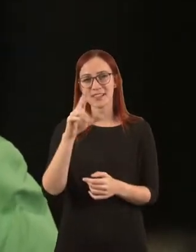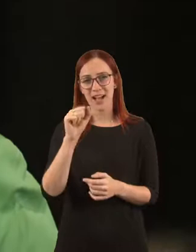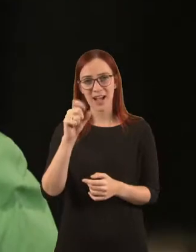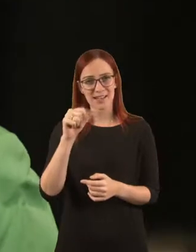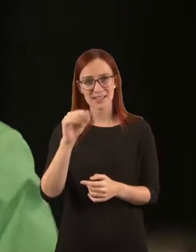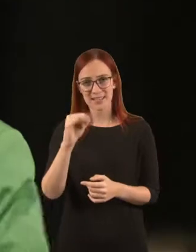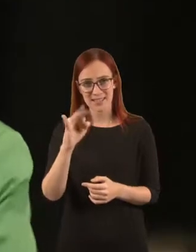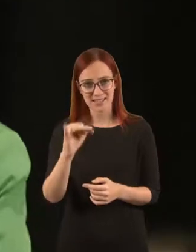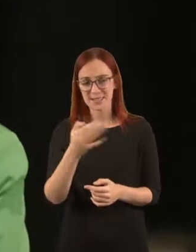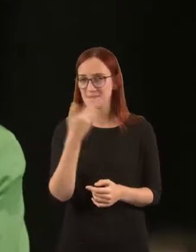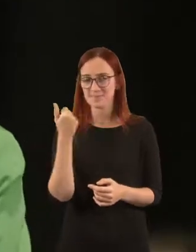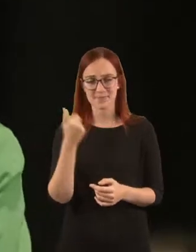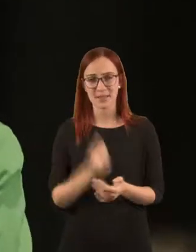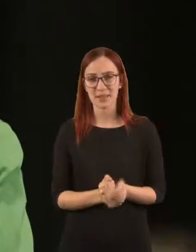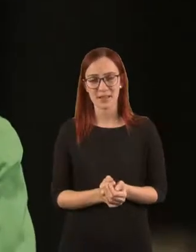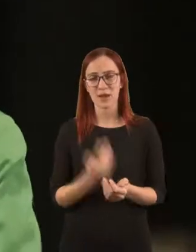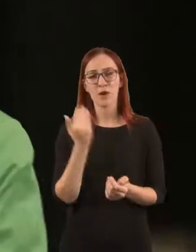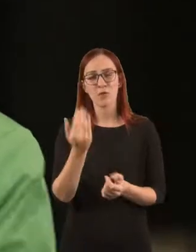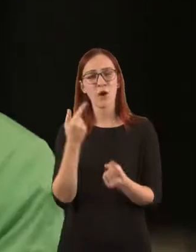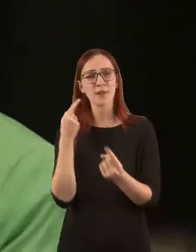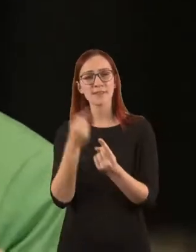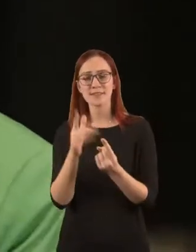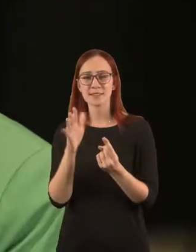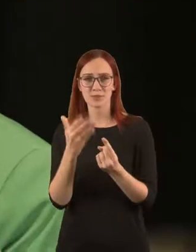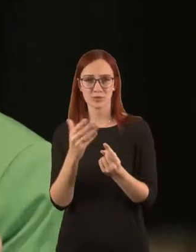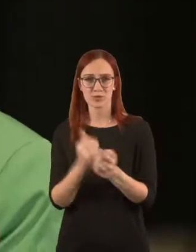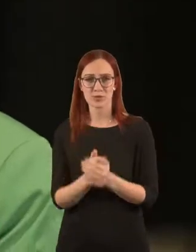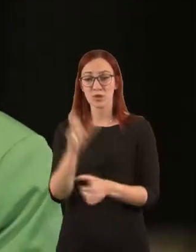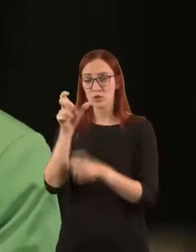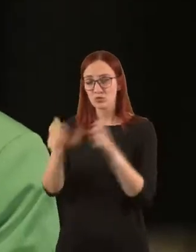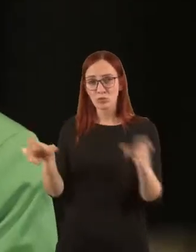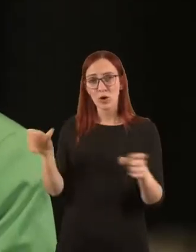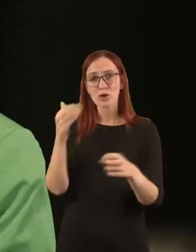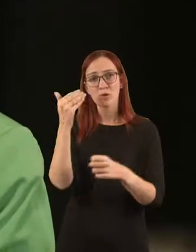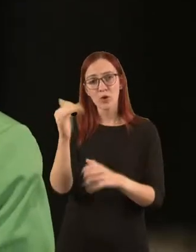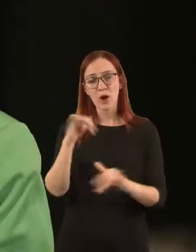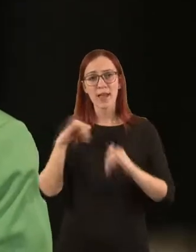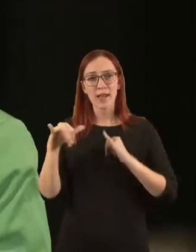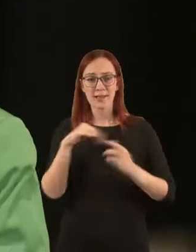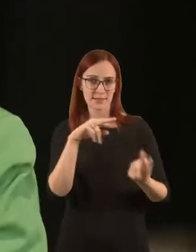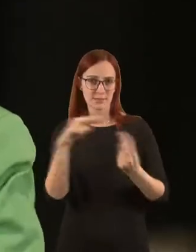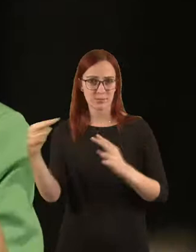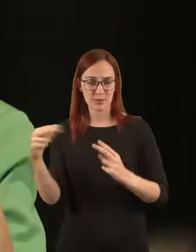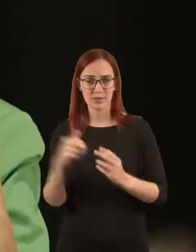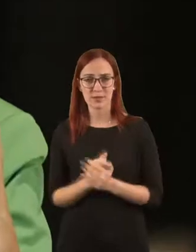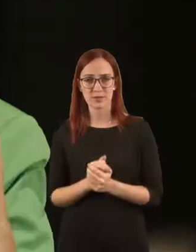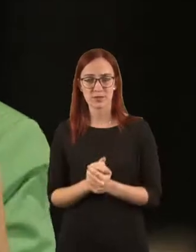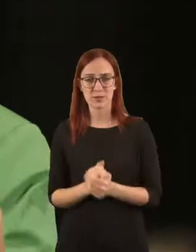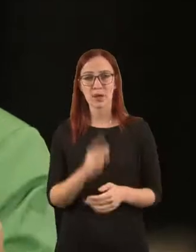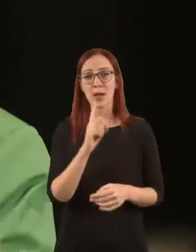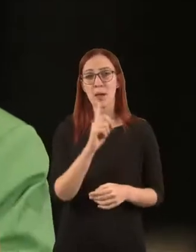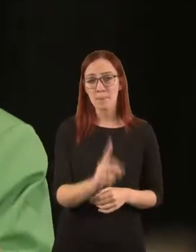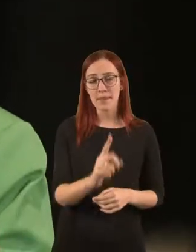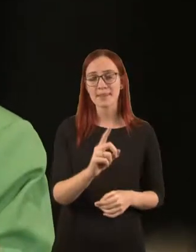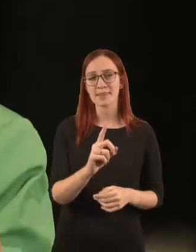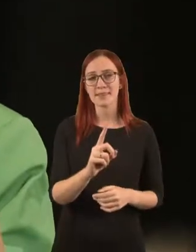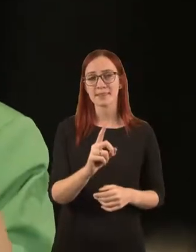again, I would like to state that the purpose of the taxes in question is